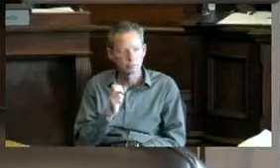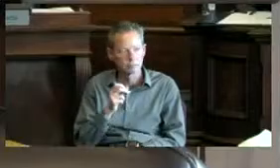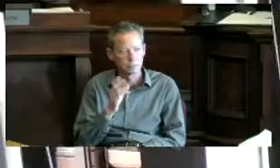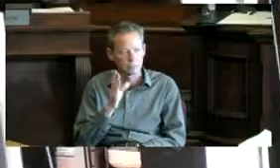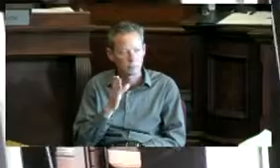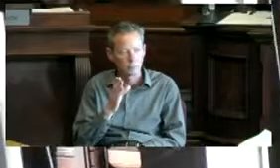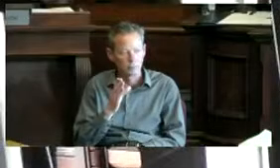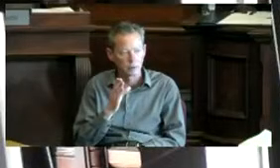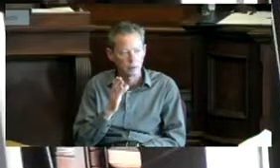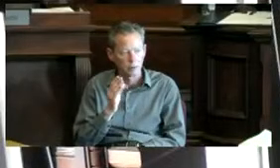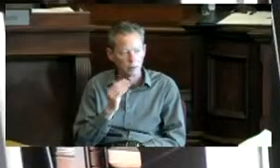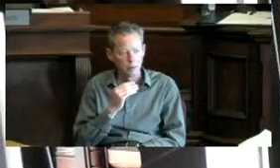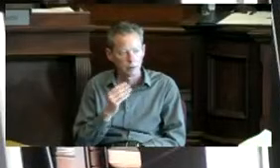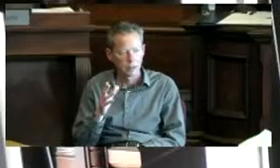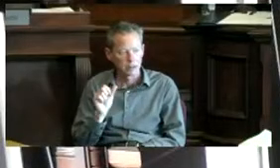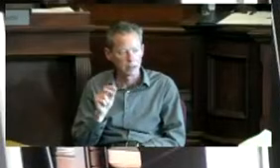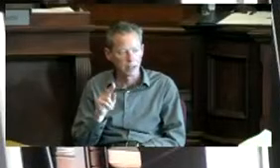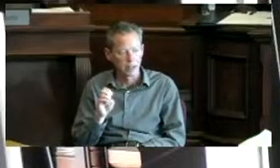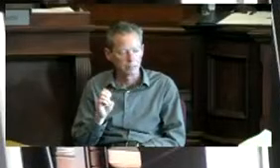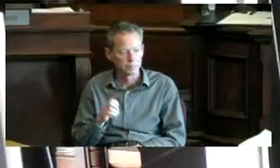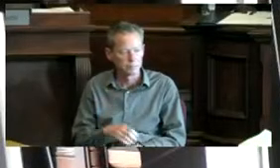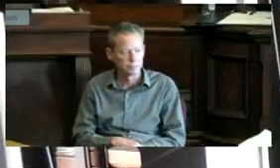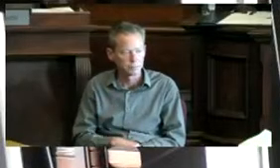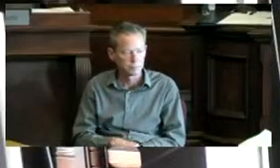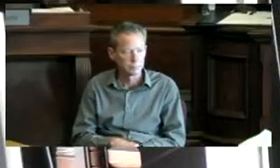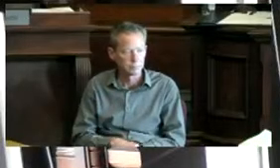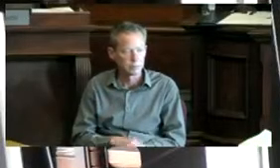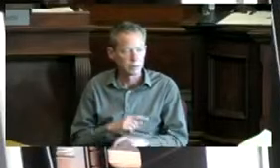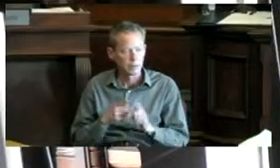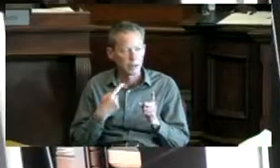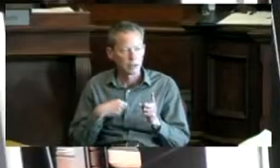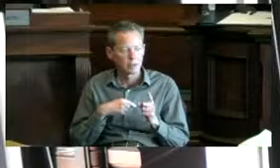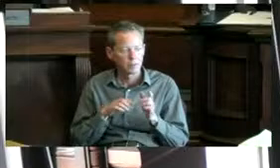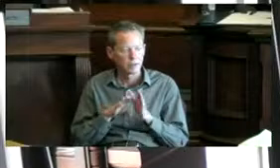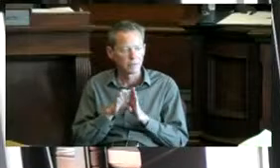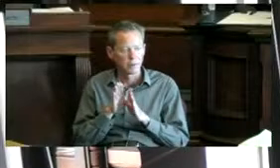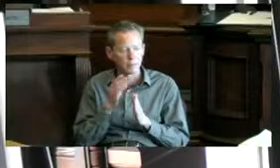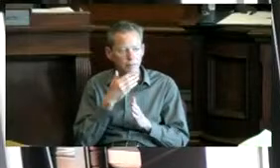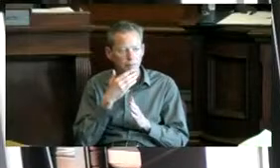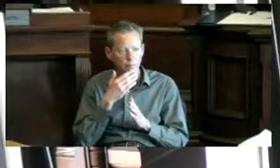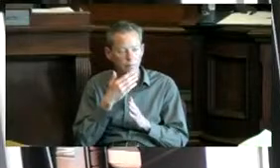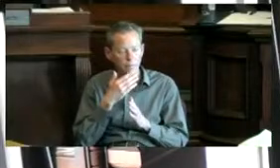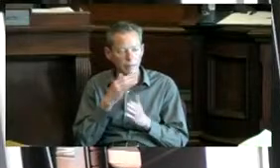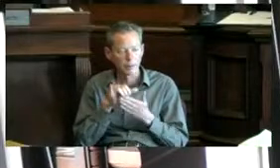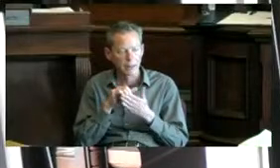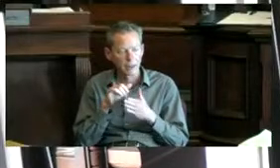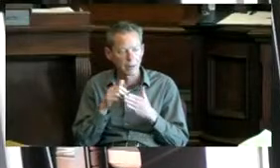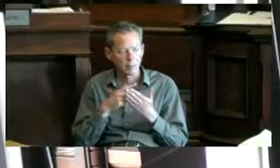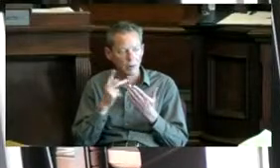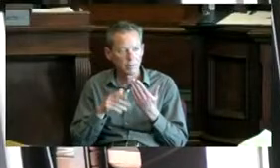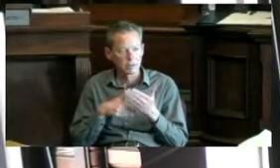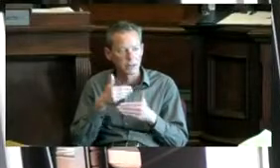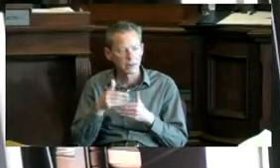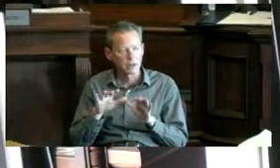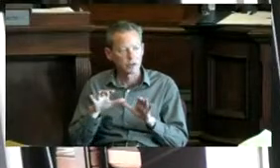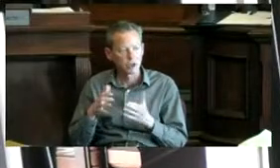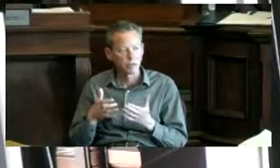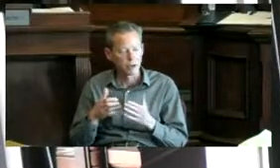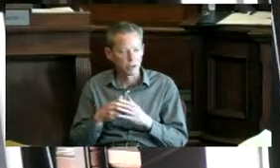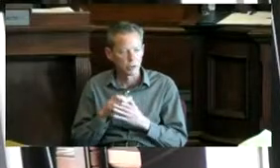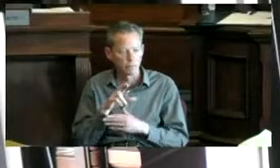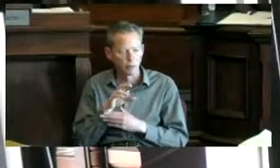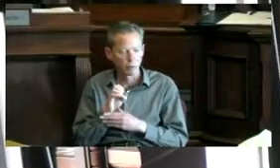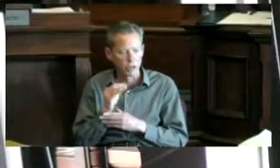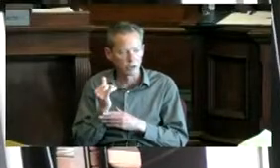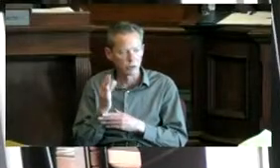Yeah, I'll let Ann Spaulding expand on that. But as we develop the BEST program, I just remind everybody this is sort of the next generation of ReJob. Okay.